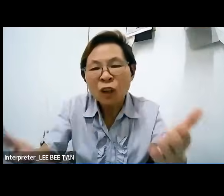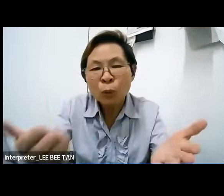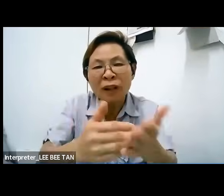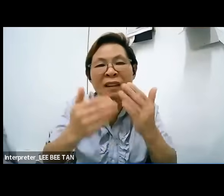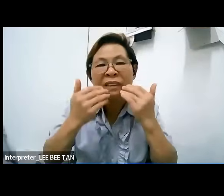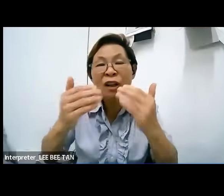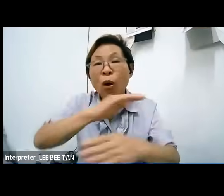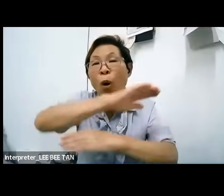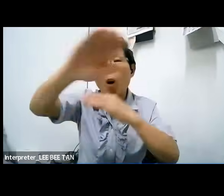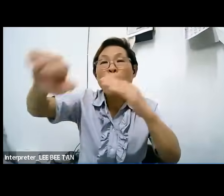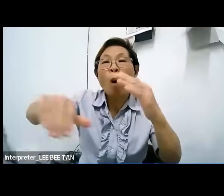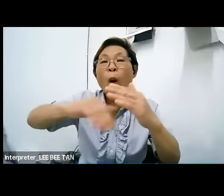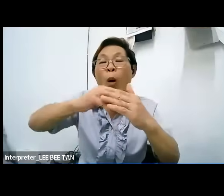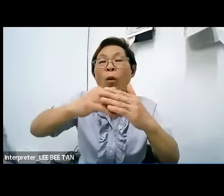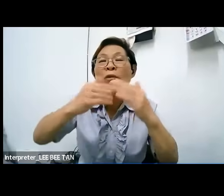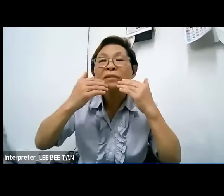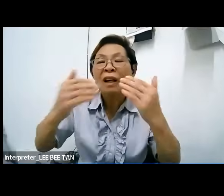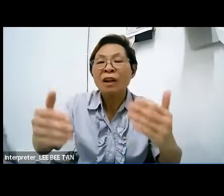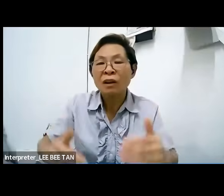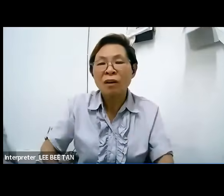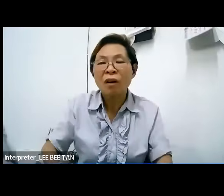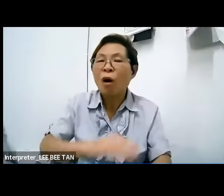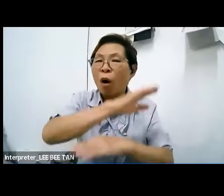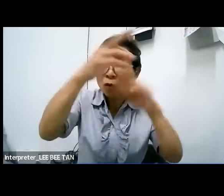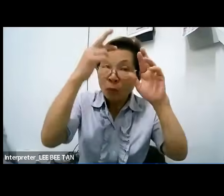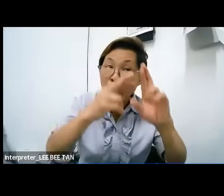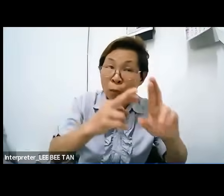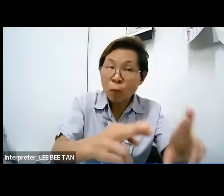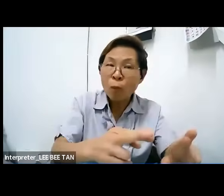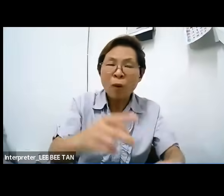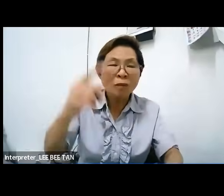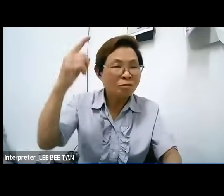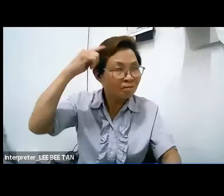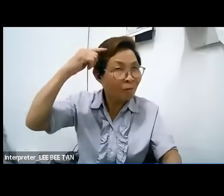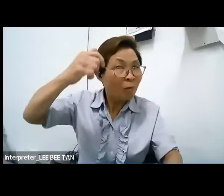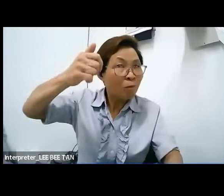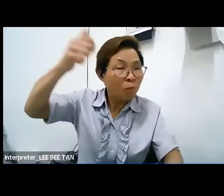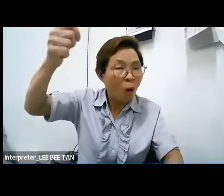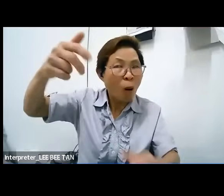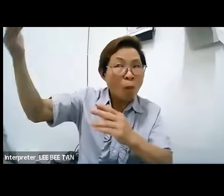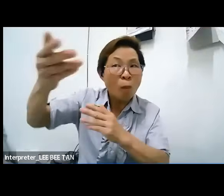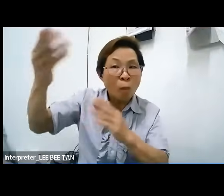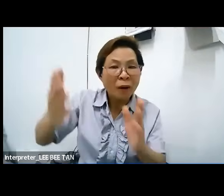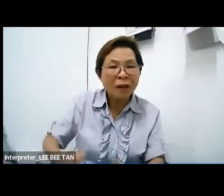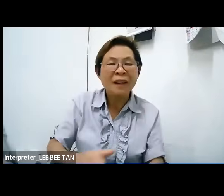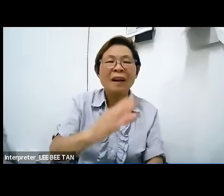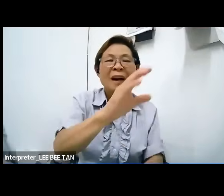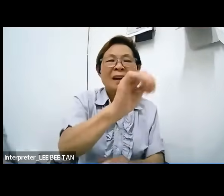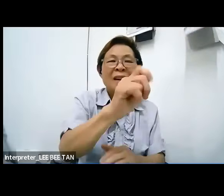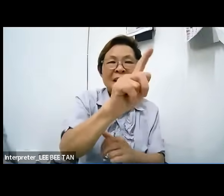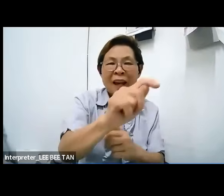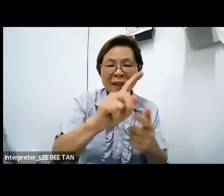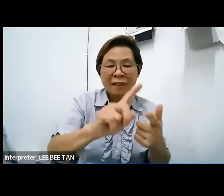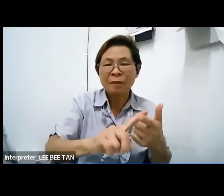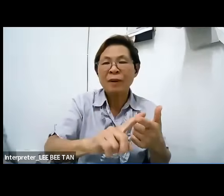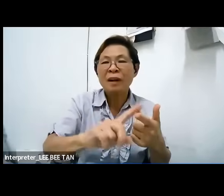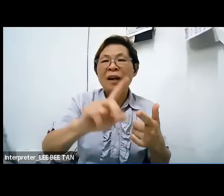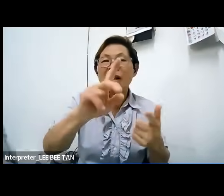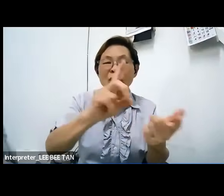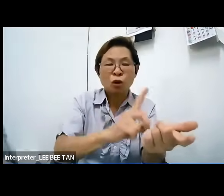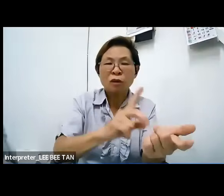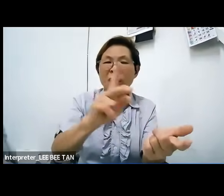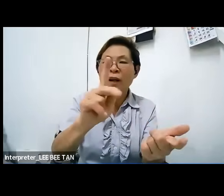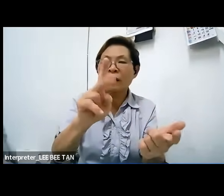to all of our very distinguished and knowledgeable speakers, Ms. Catherine Wilczek, Dr. Kanit